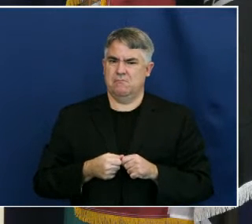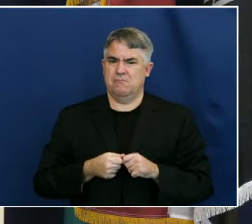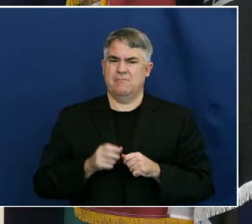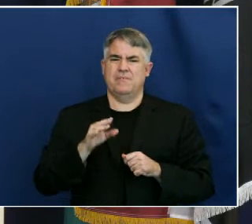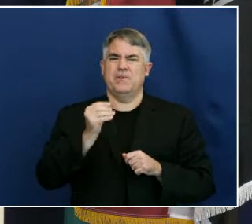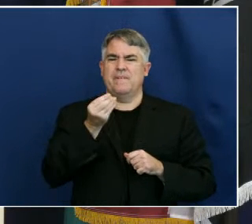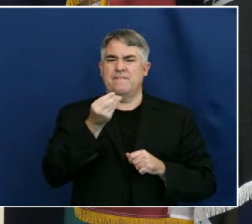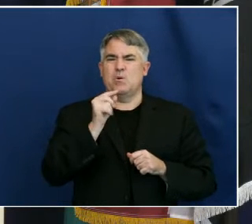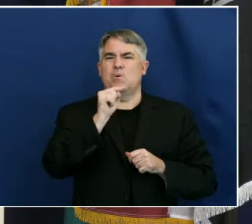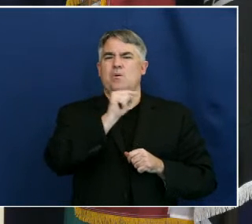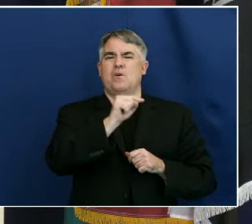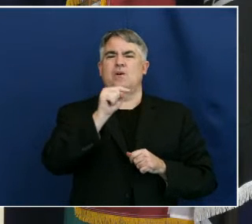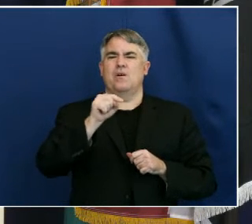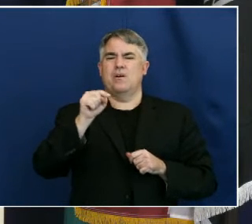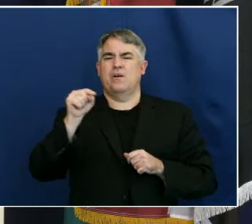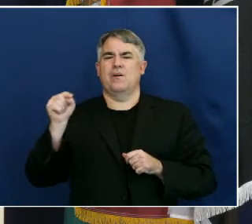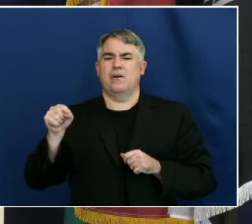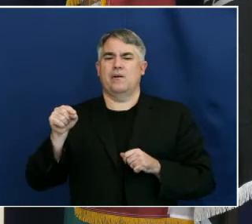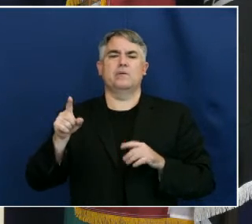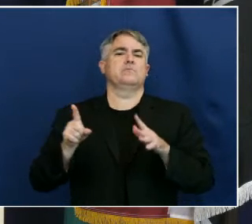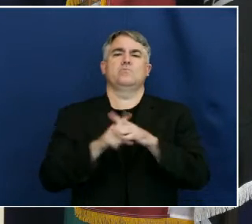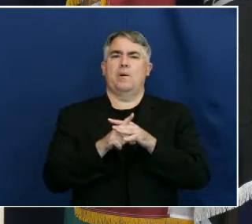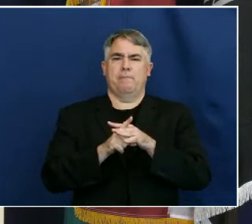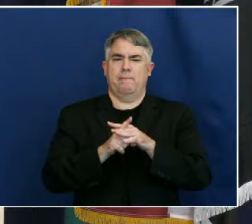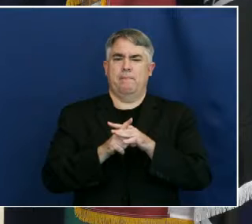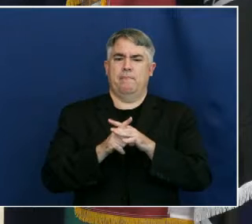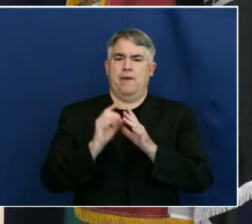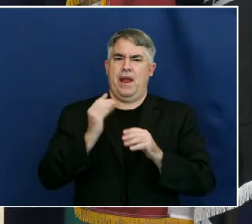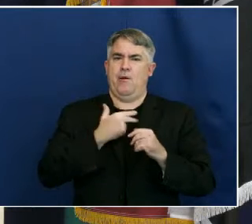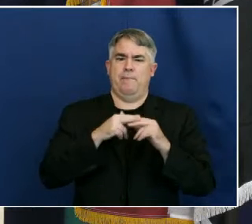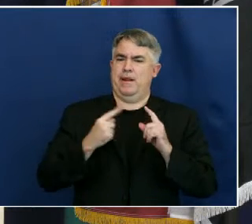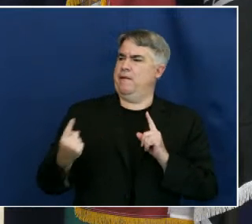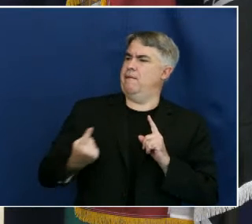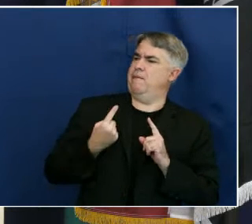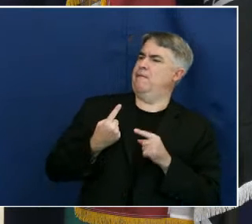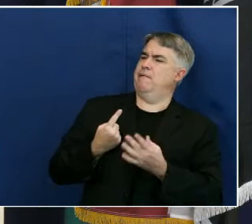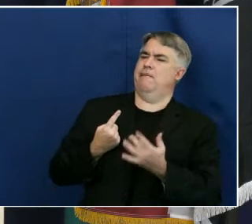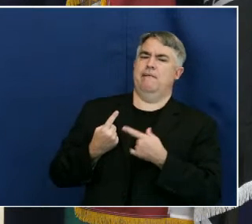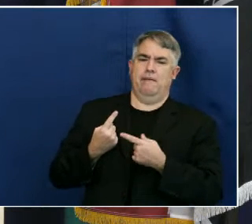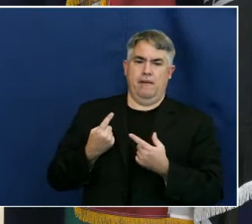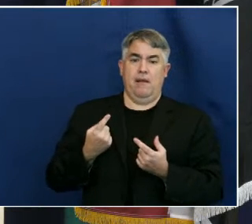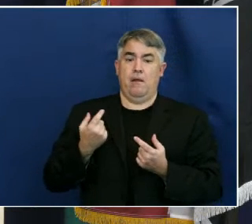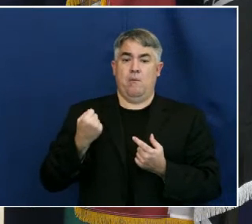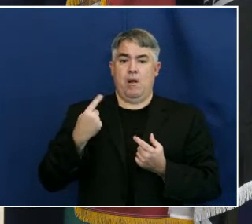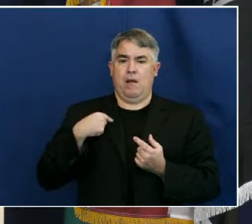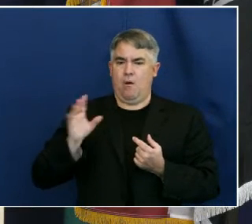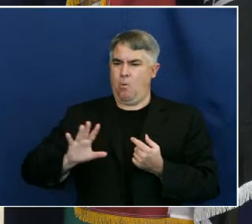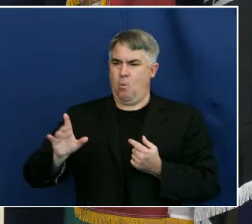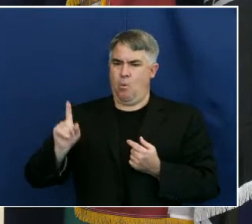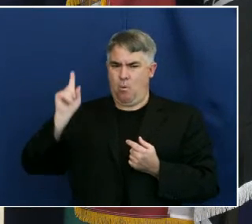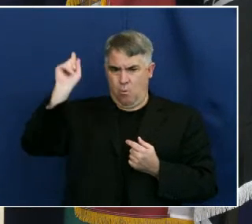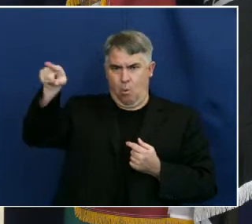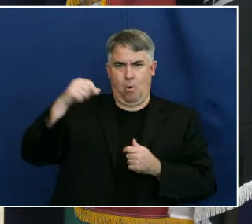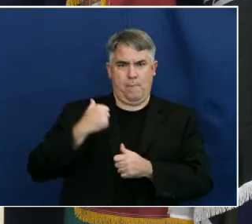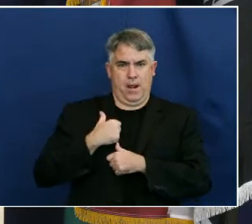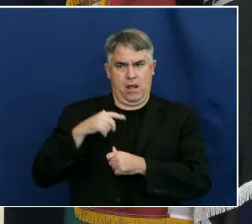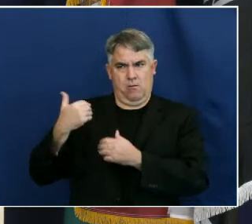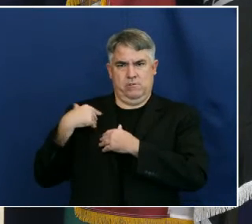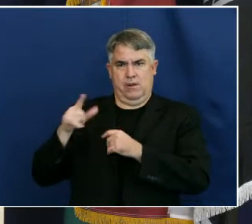duty people coming to some of our vaccination stations, but they have been redirected back to the military, and I'm unaware of